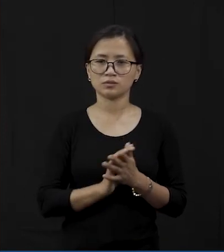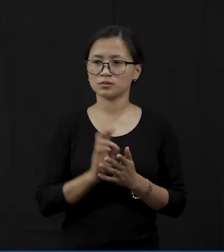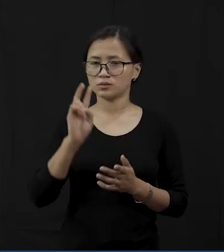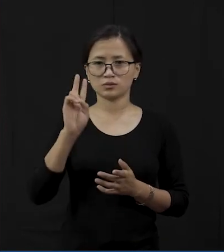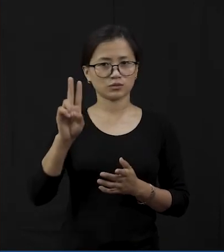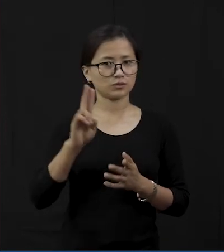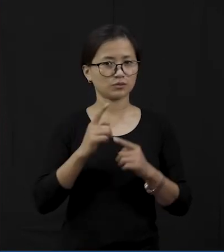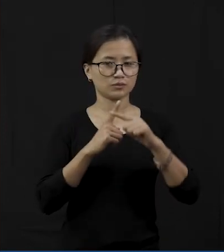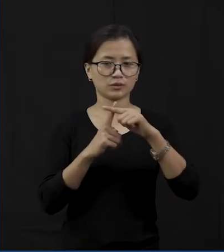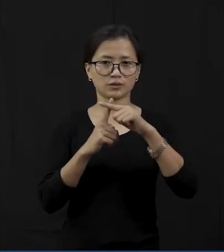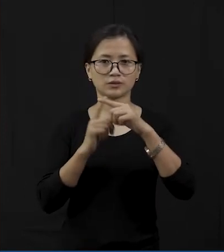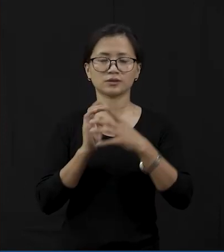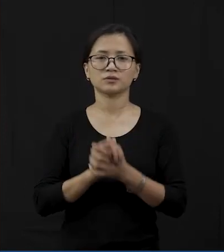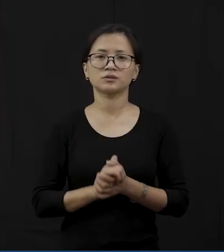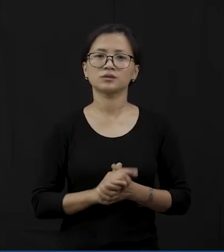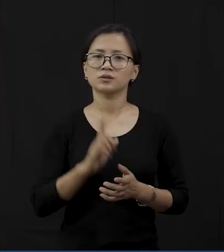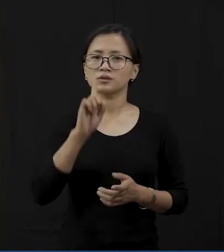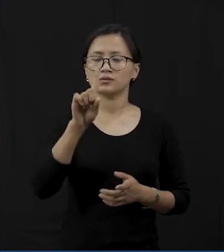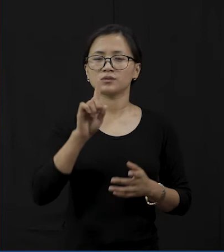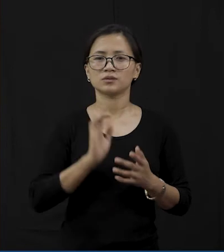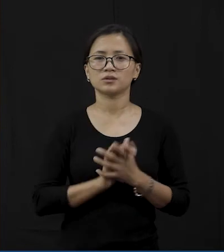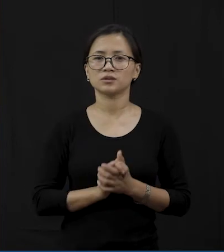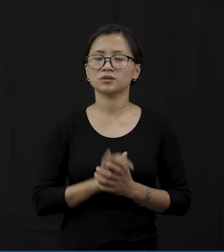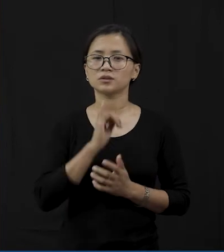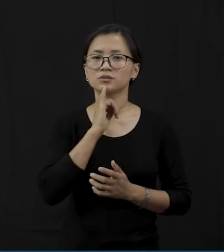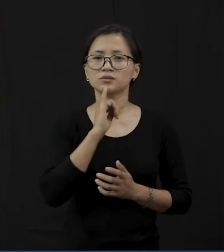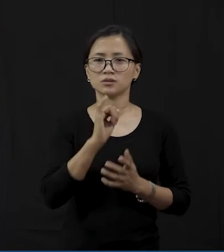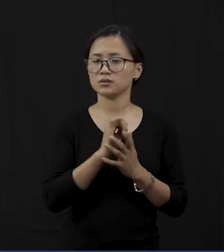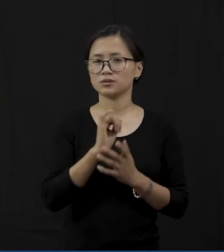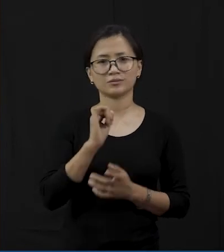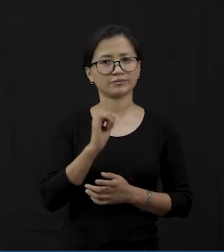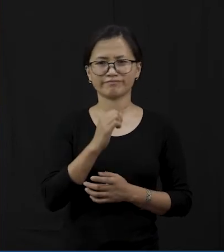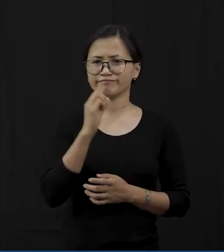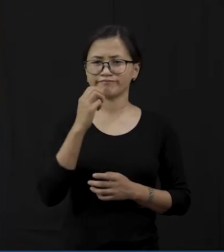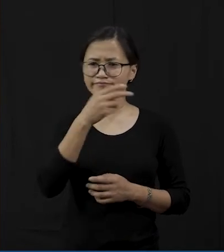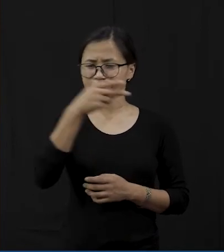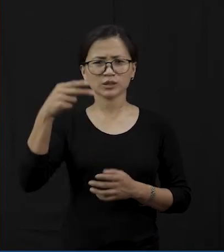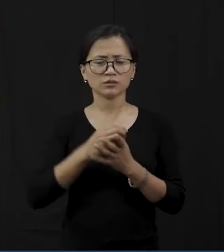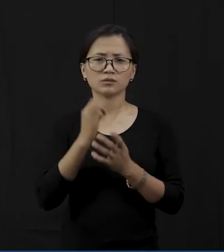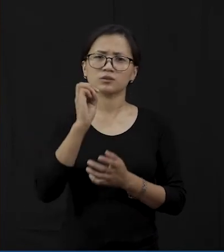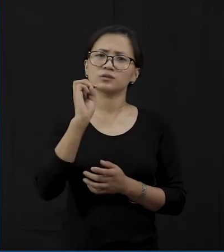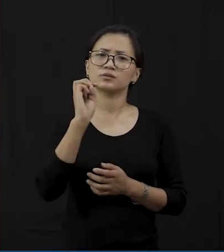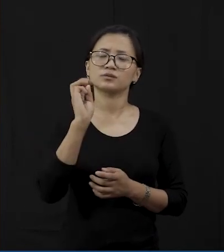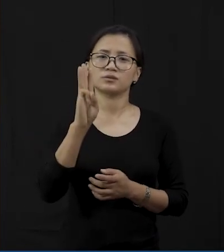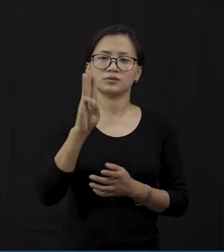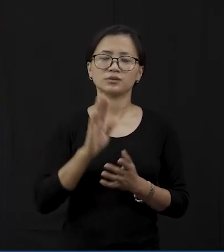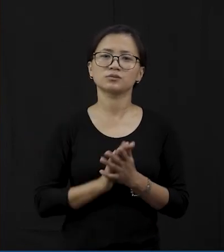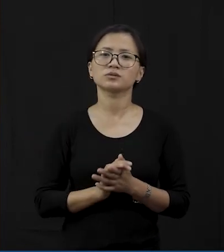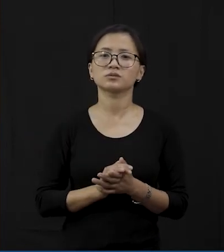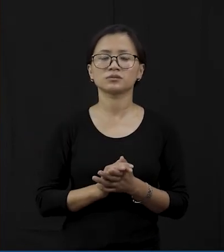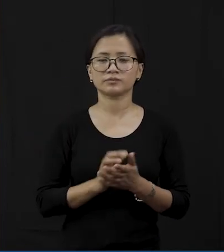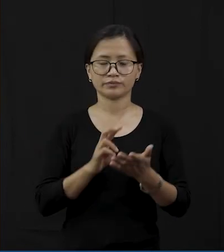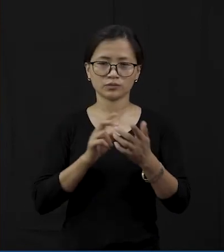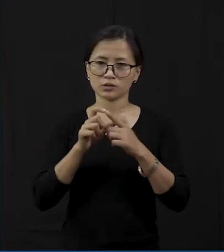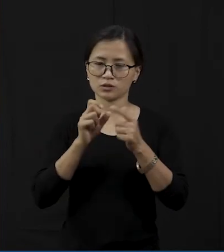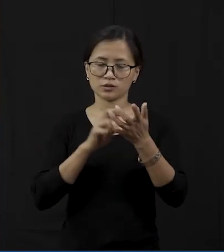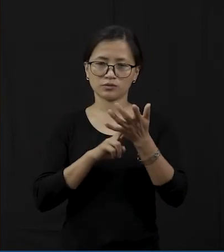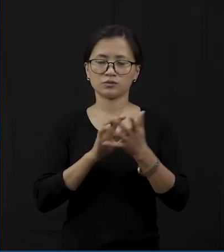2 plus 1 is 3, which is not divisible by 2.